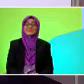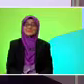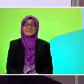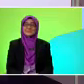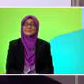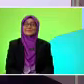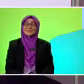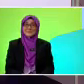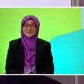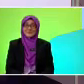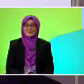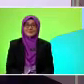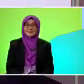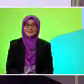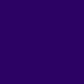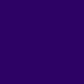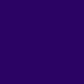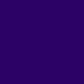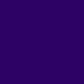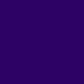Thank you, Bella, for the answer.